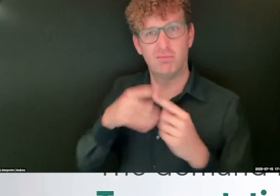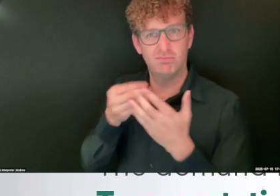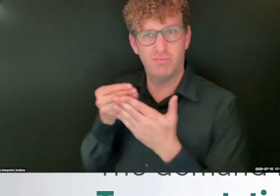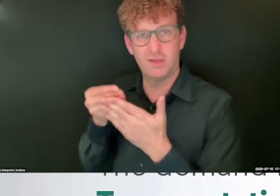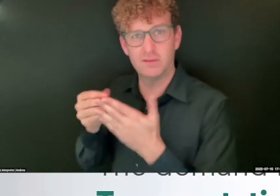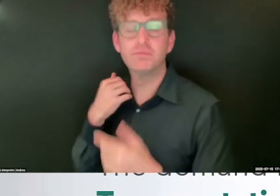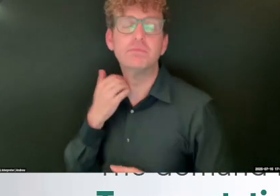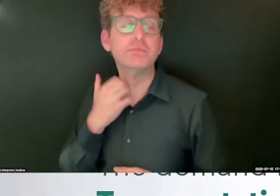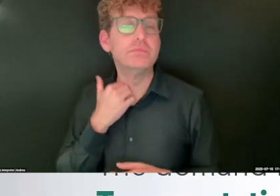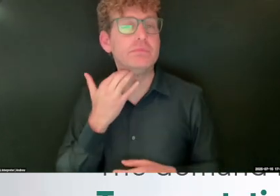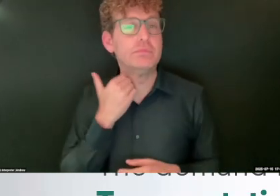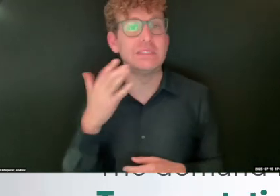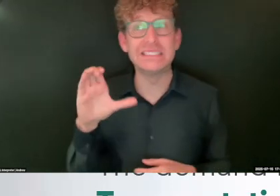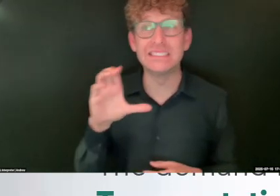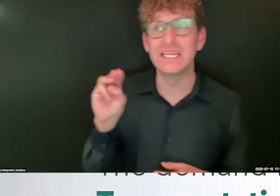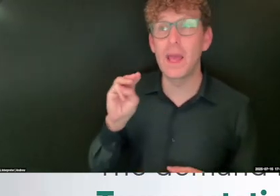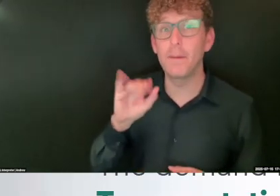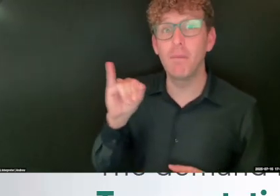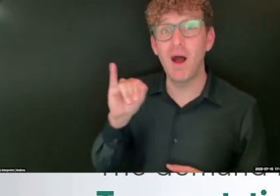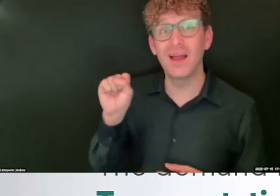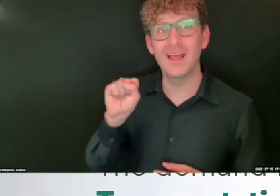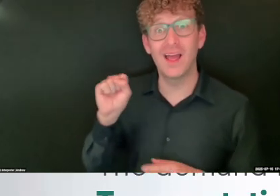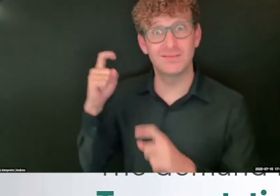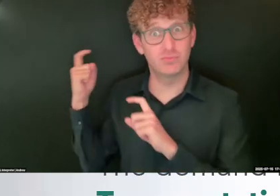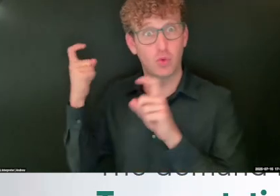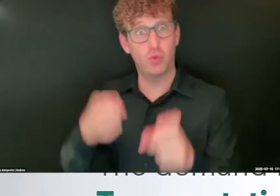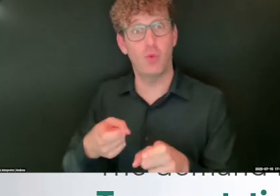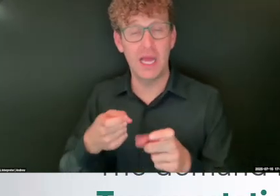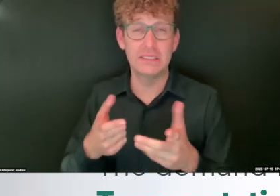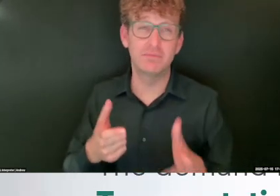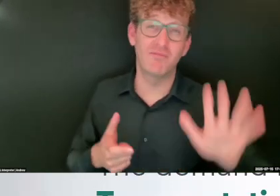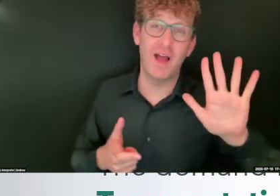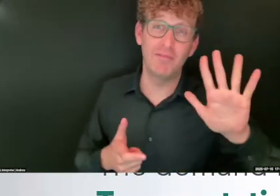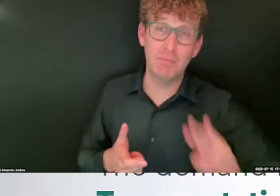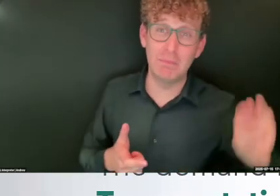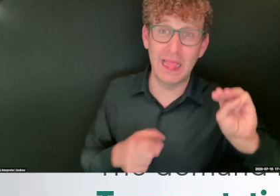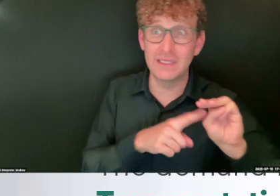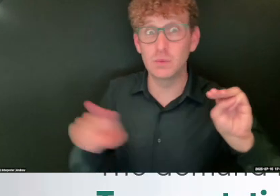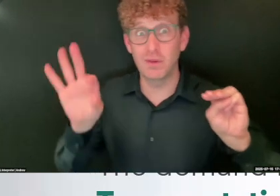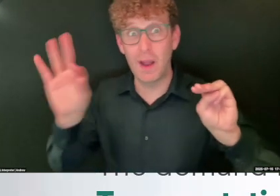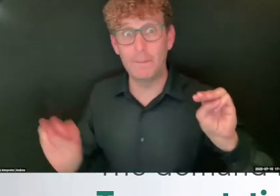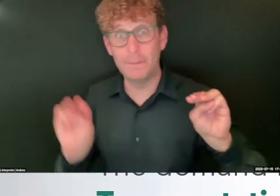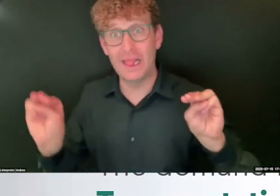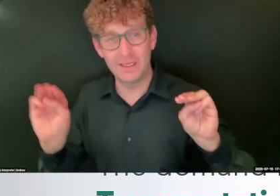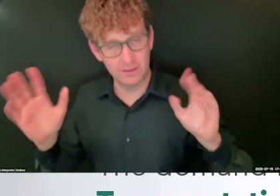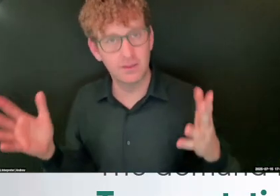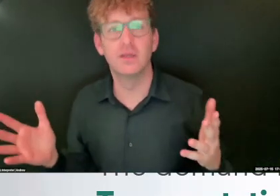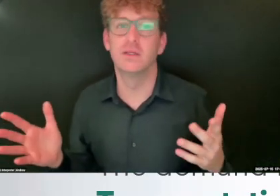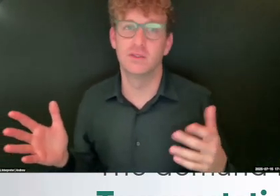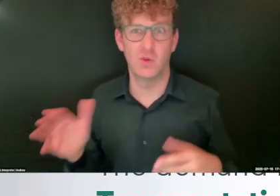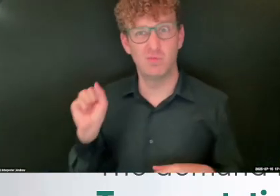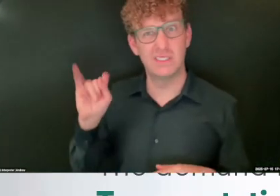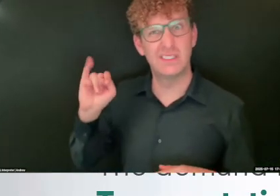grants range from $5 million to $9 million each. STEP grants range from $3 million to $13